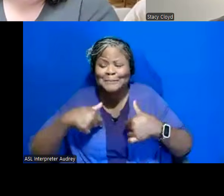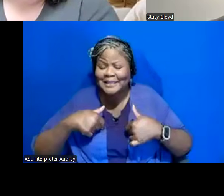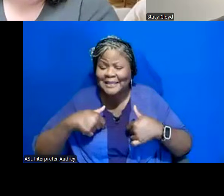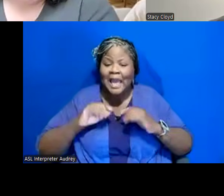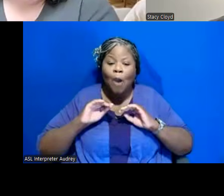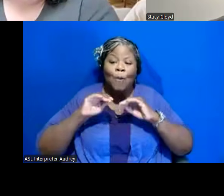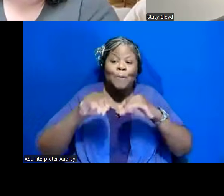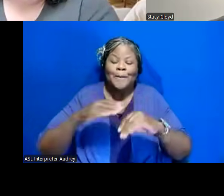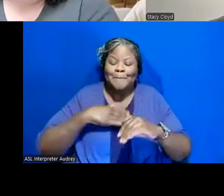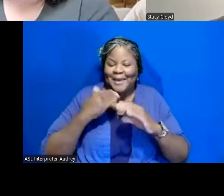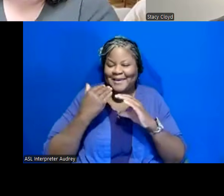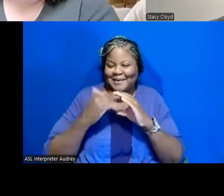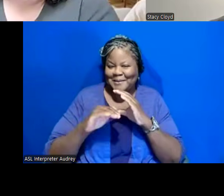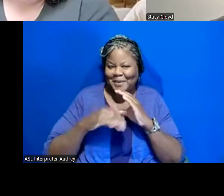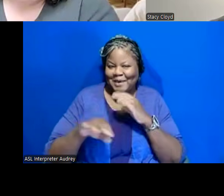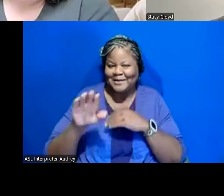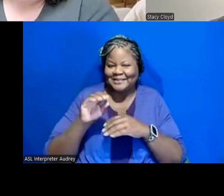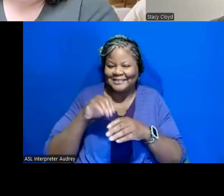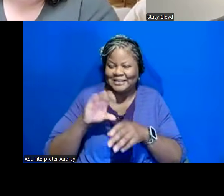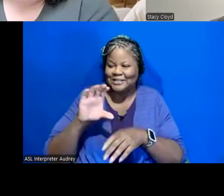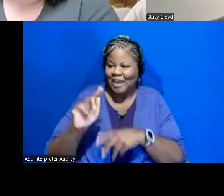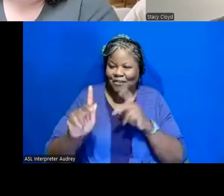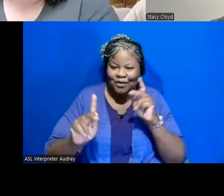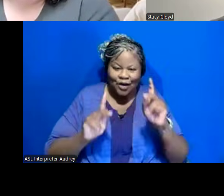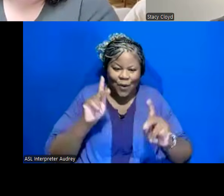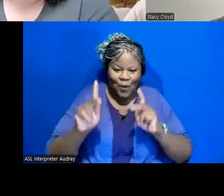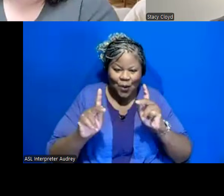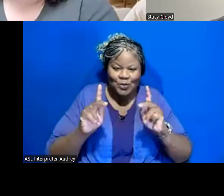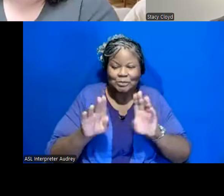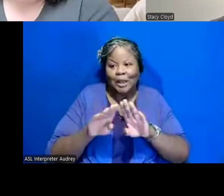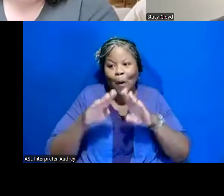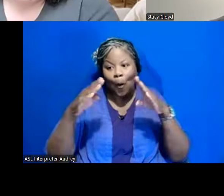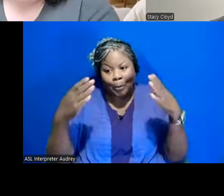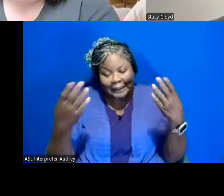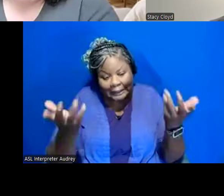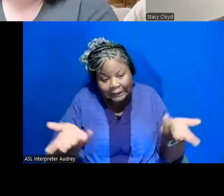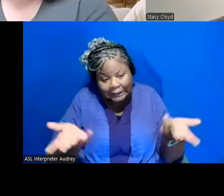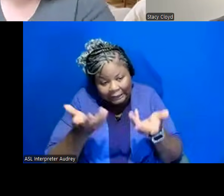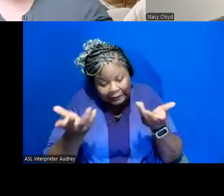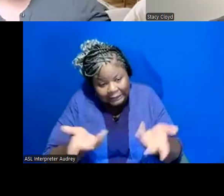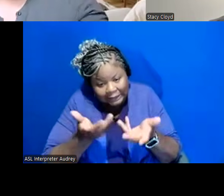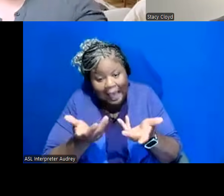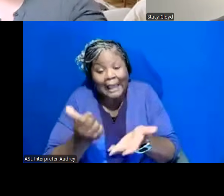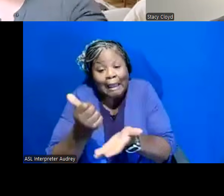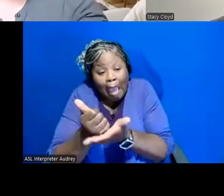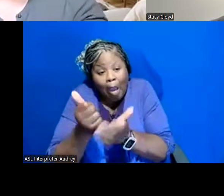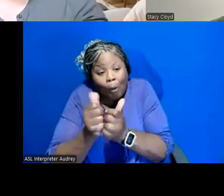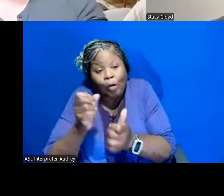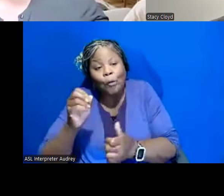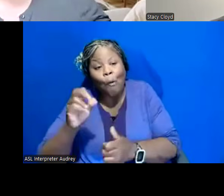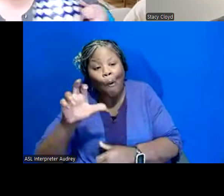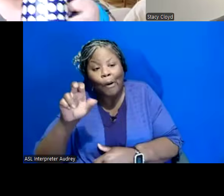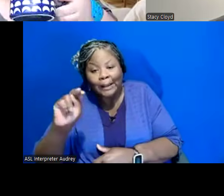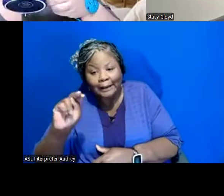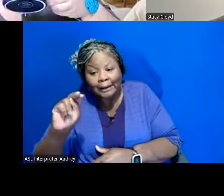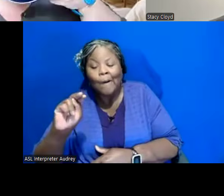my email in the chat. For folks, I know I might be opening a can of worms. I can help with Oregon stuff or potentially